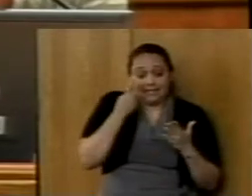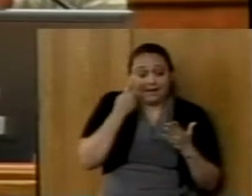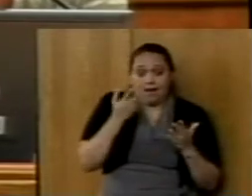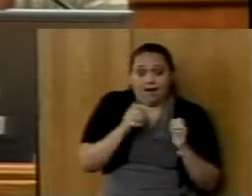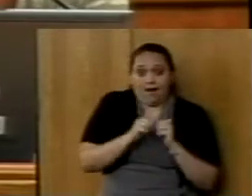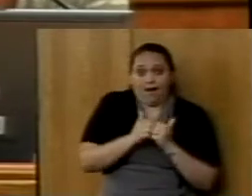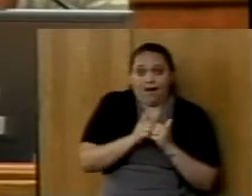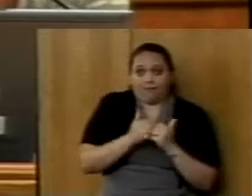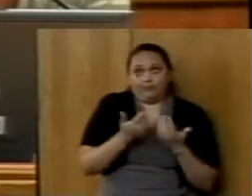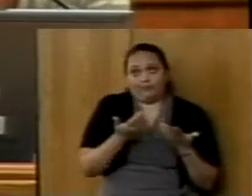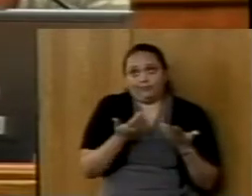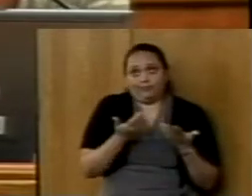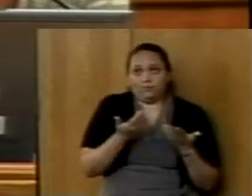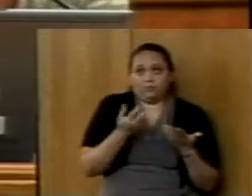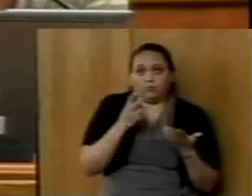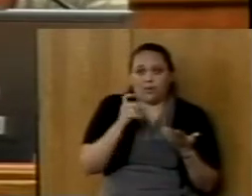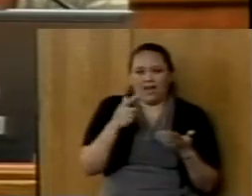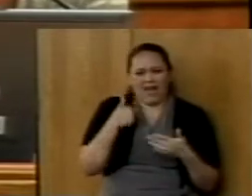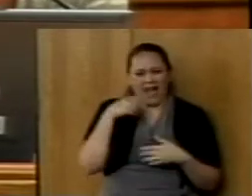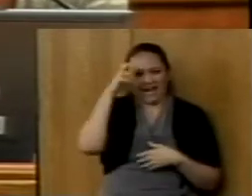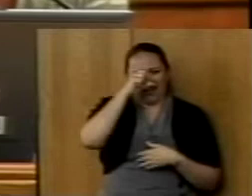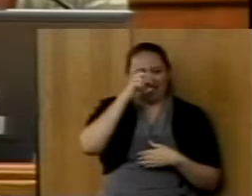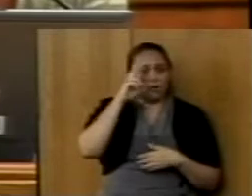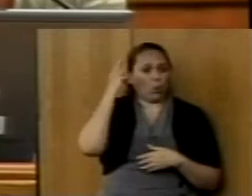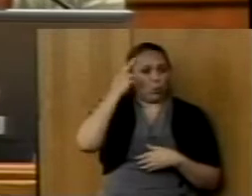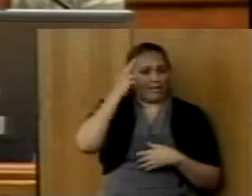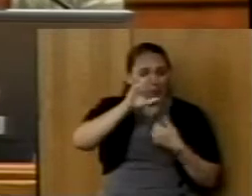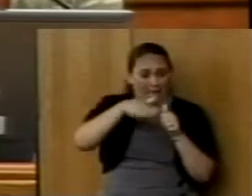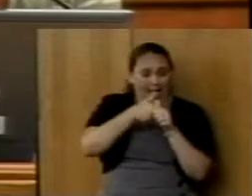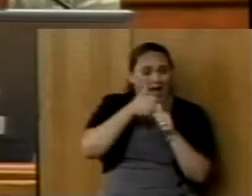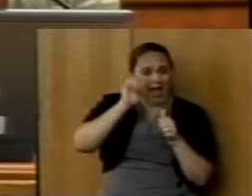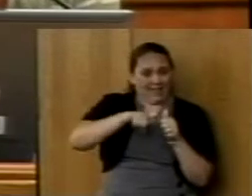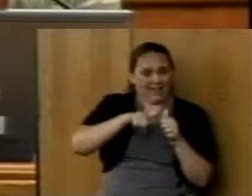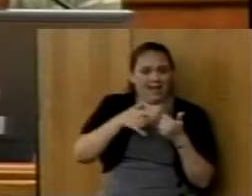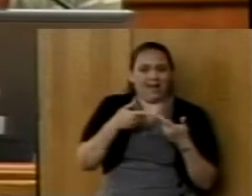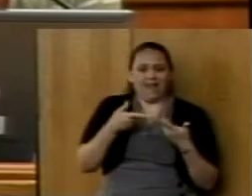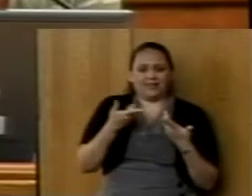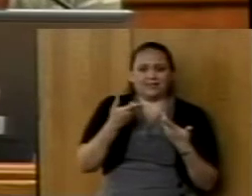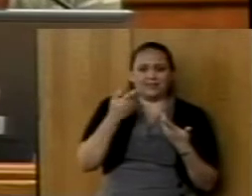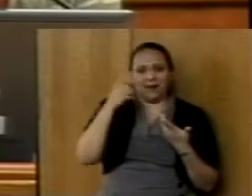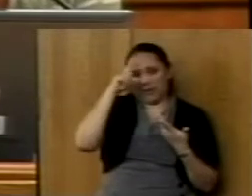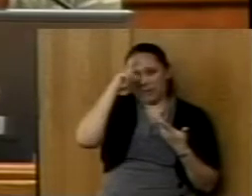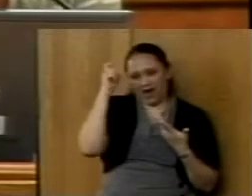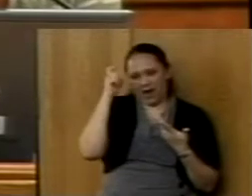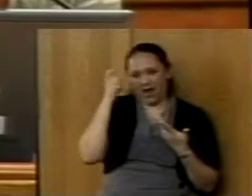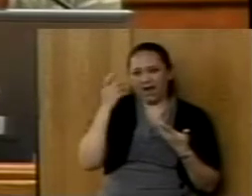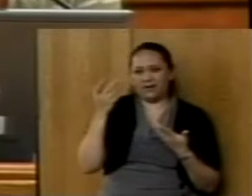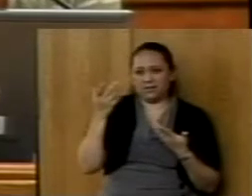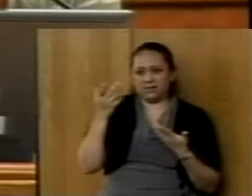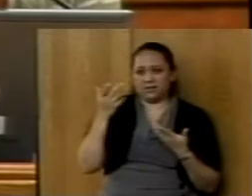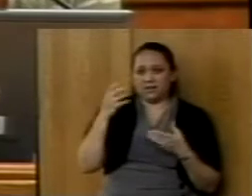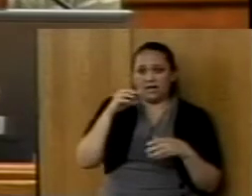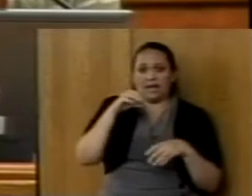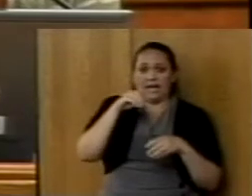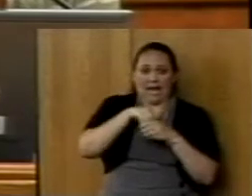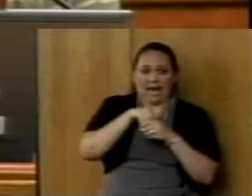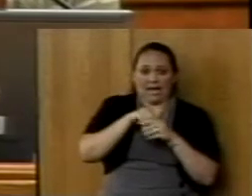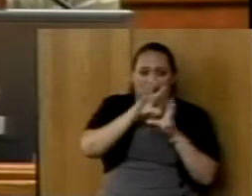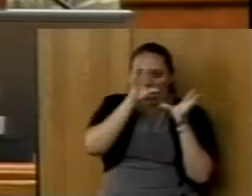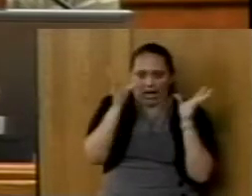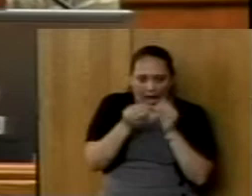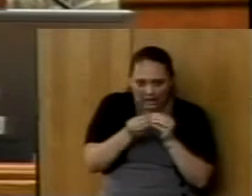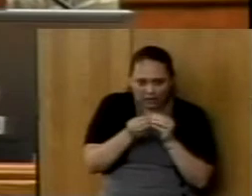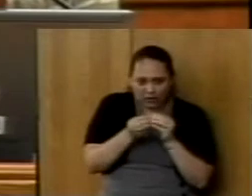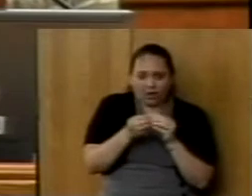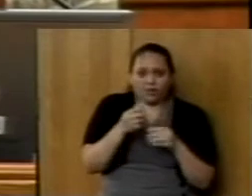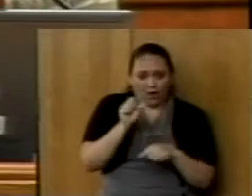and I guess the reason behind it was because they do, in actuality, do work